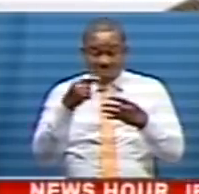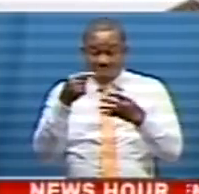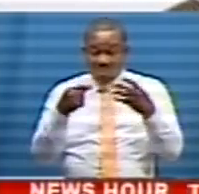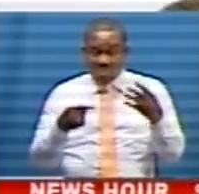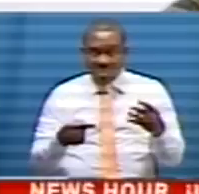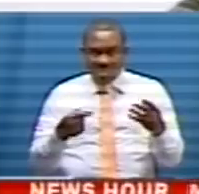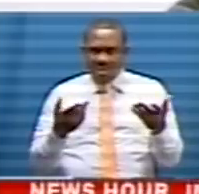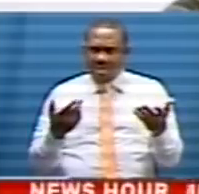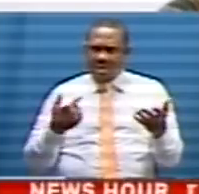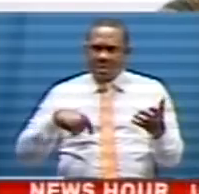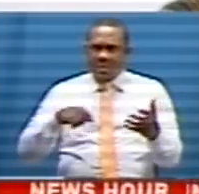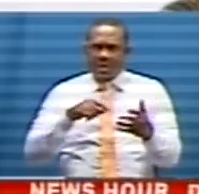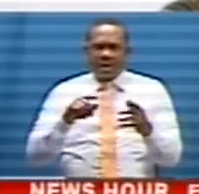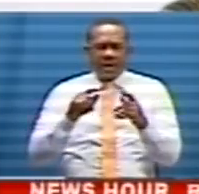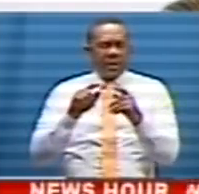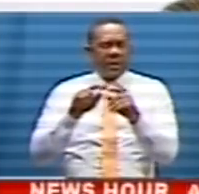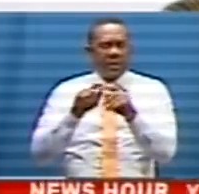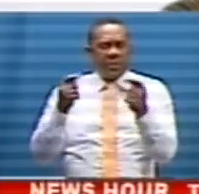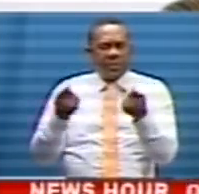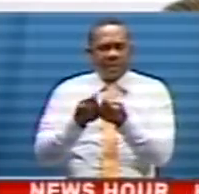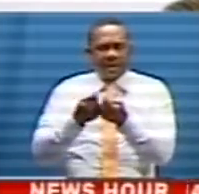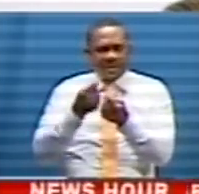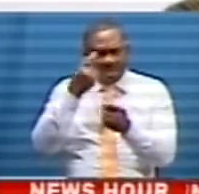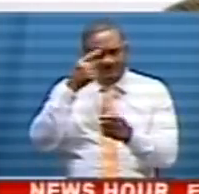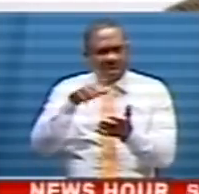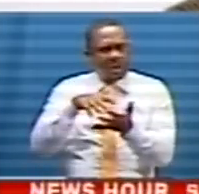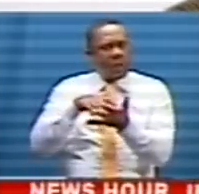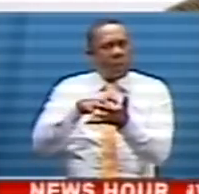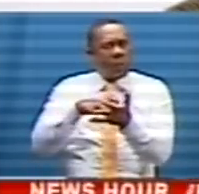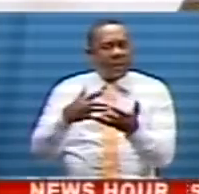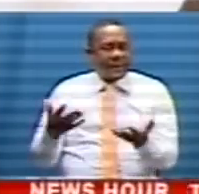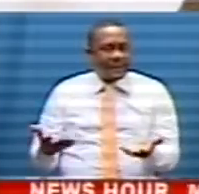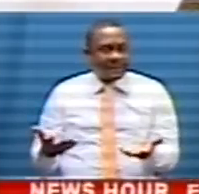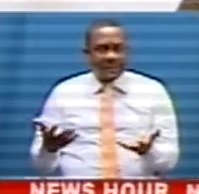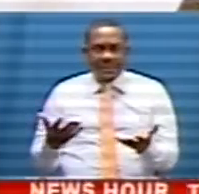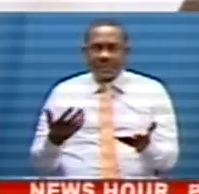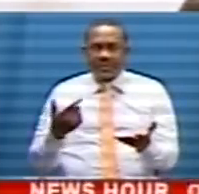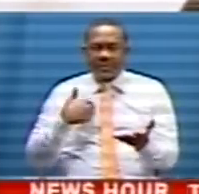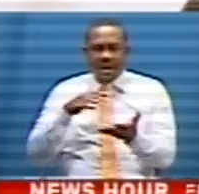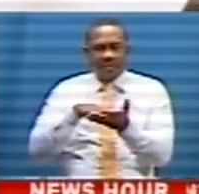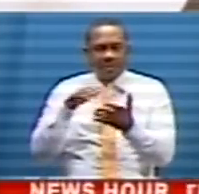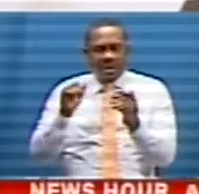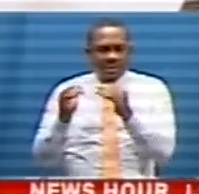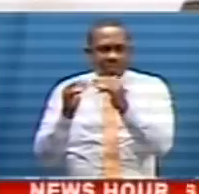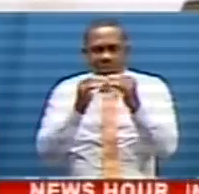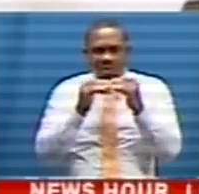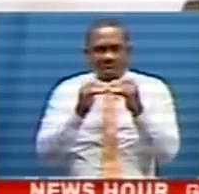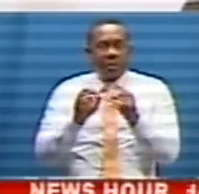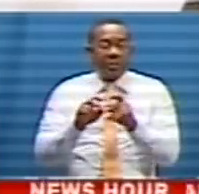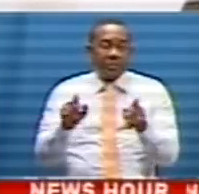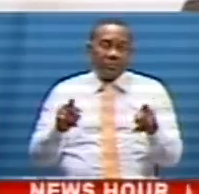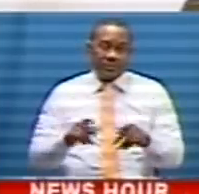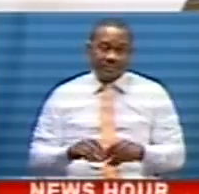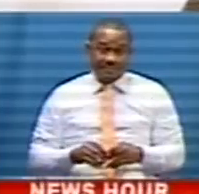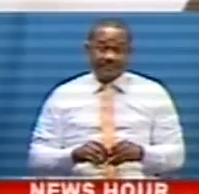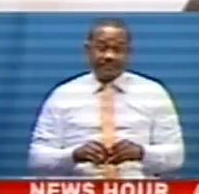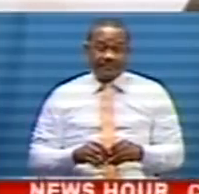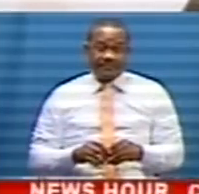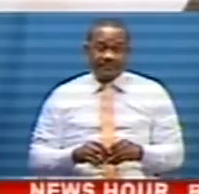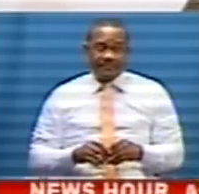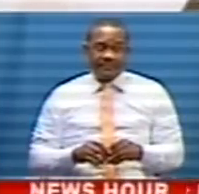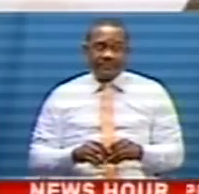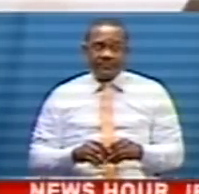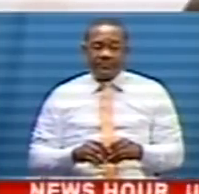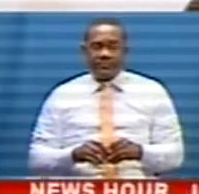the man on the street. And we believe in equal opportunity for all. I do not believe in adversarial politics. I will not